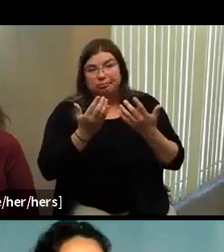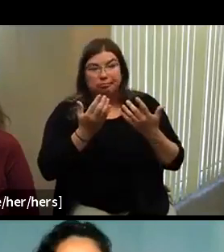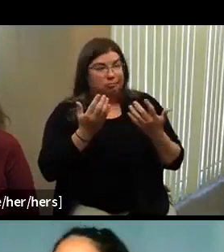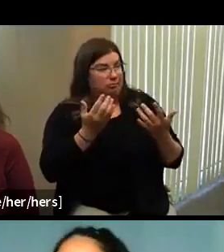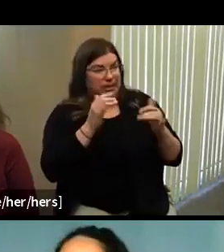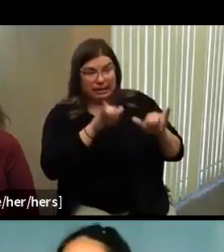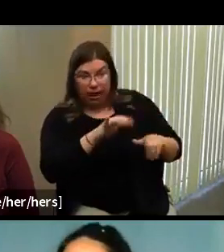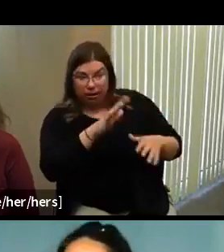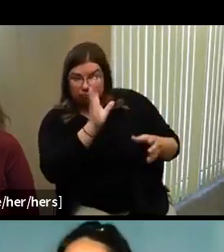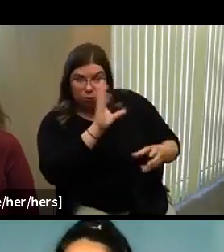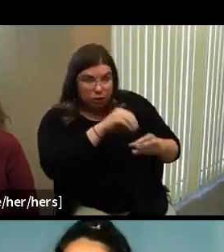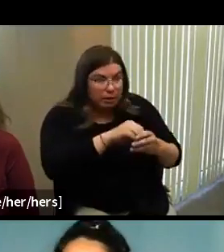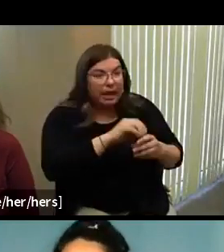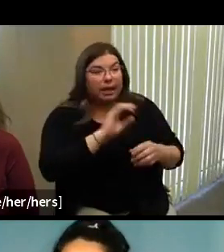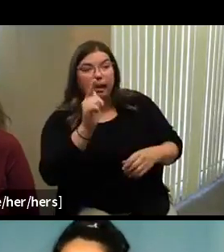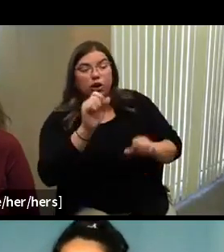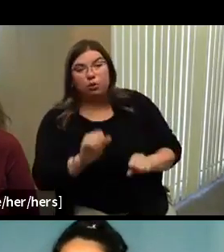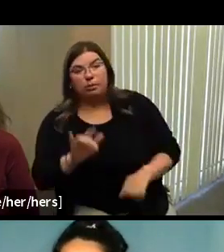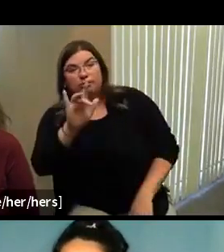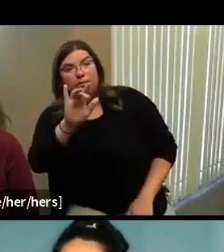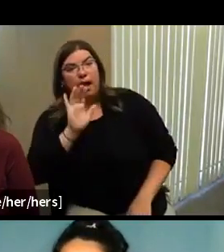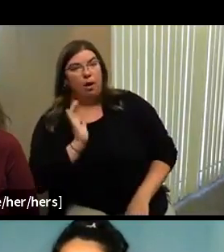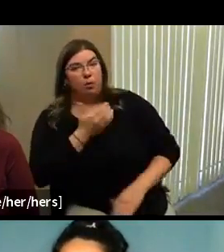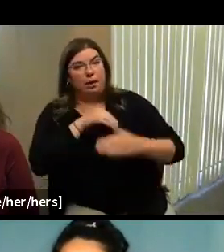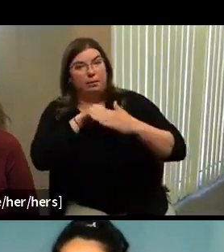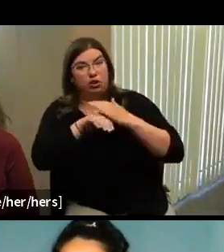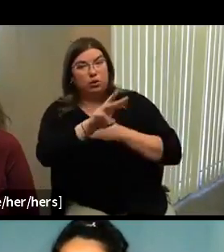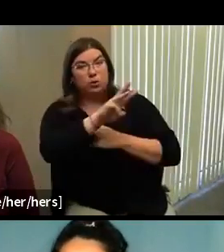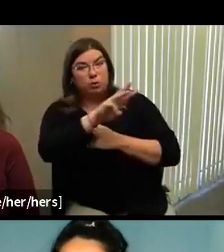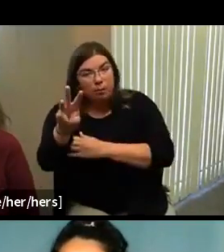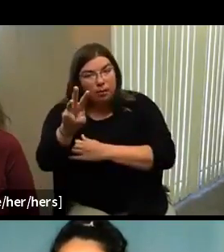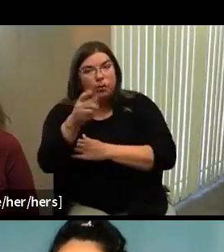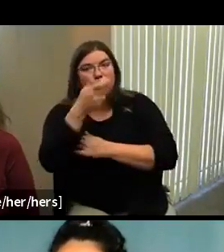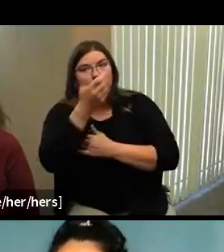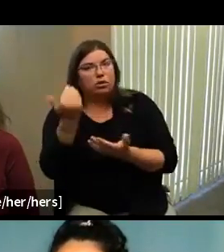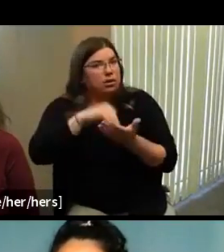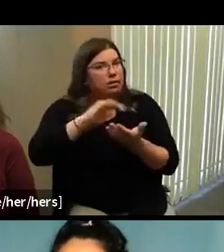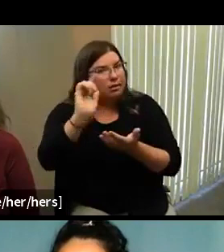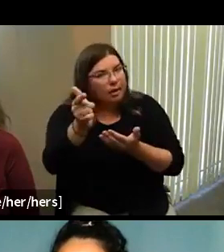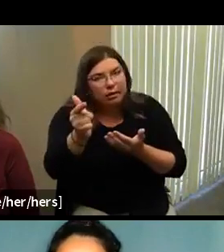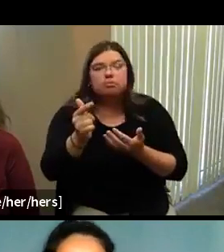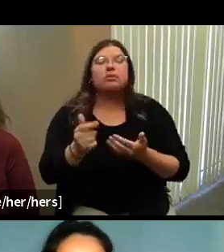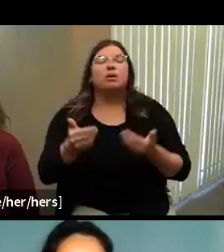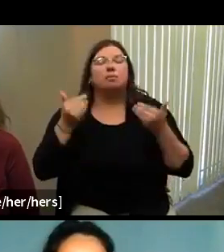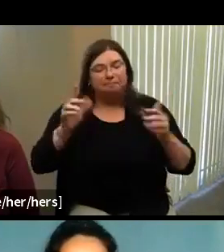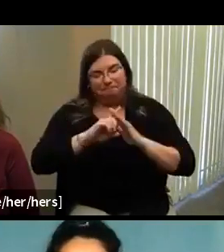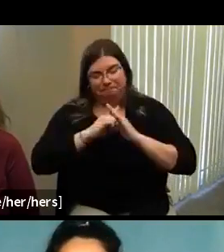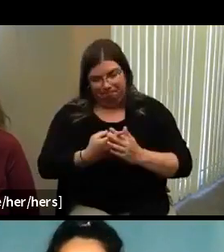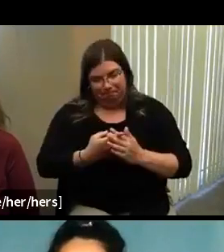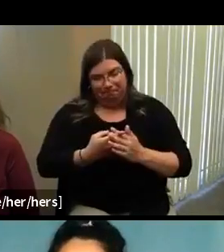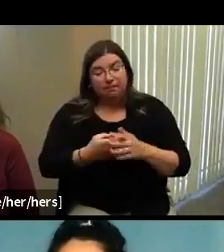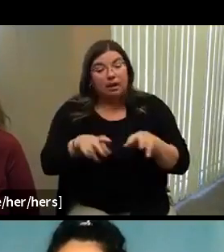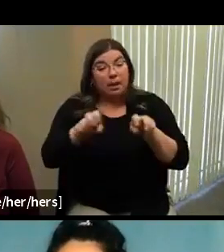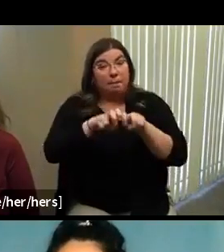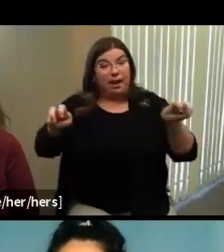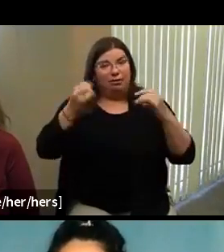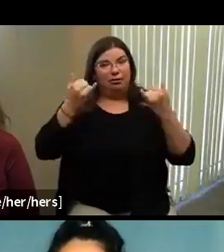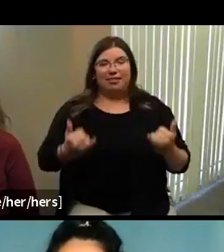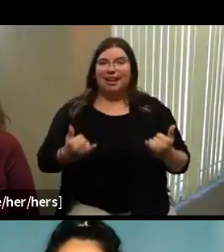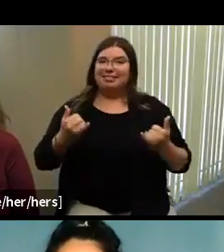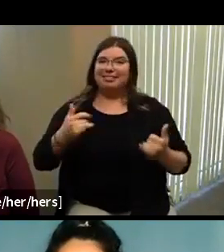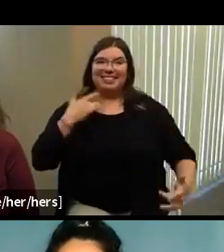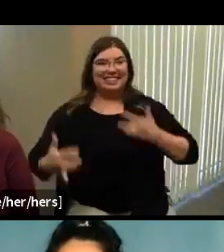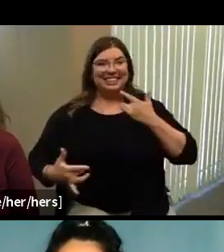be recorded. Now let's get started. Again, we have a great, exciting panel with us today. I'm going to start